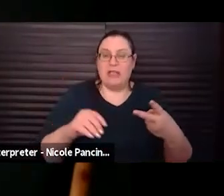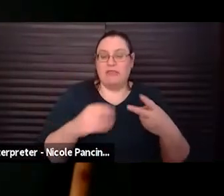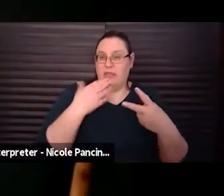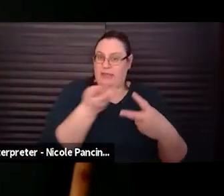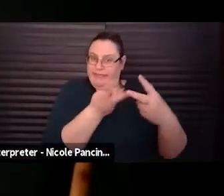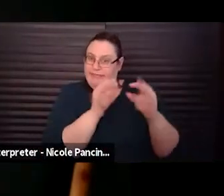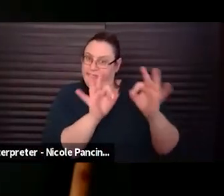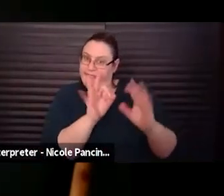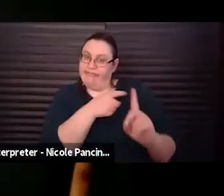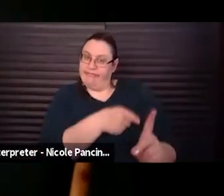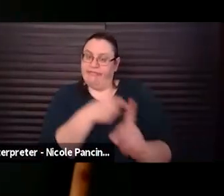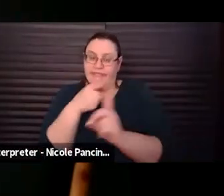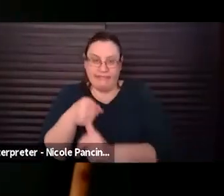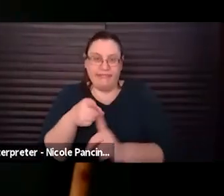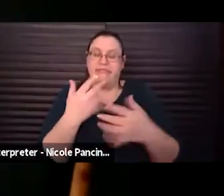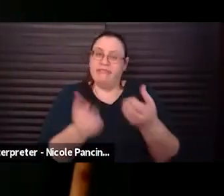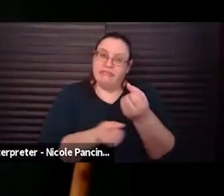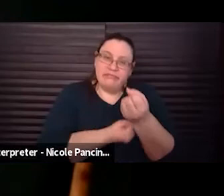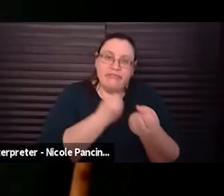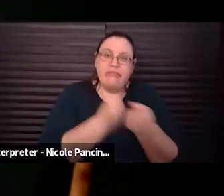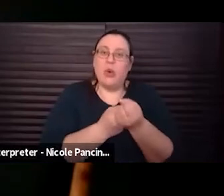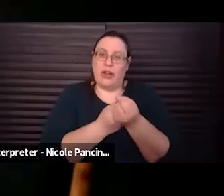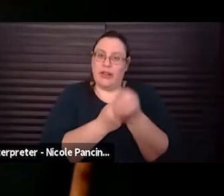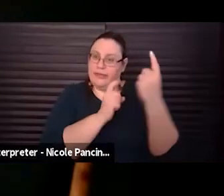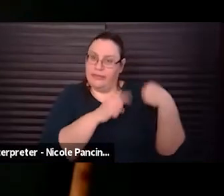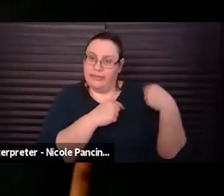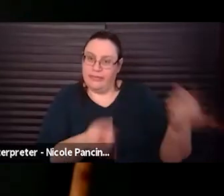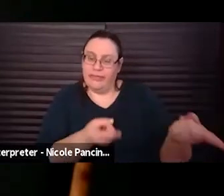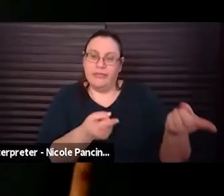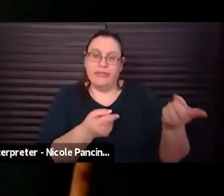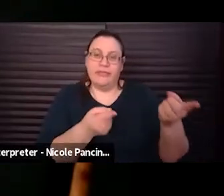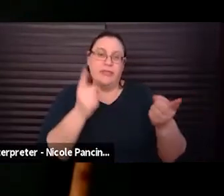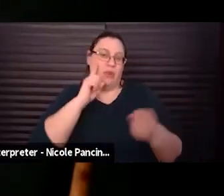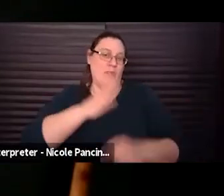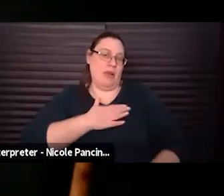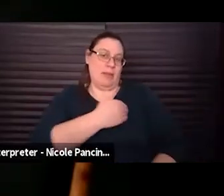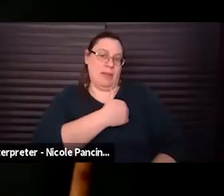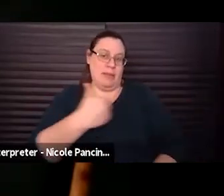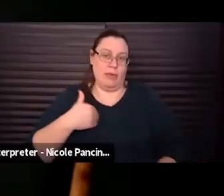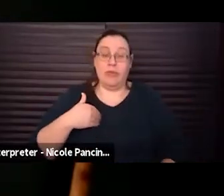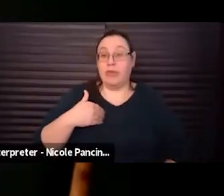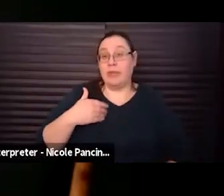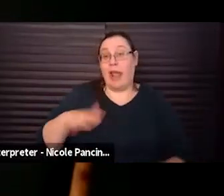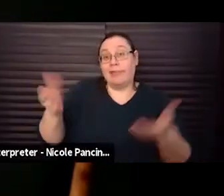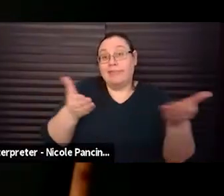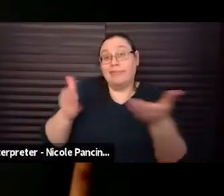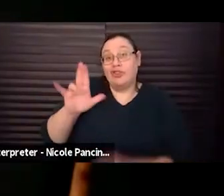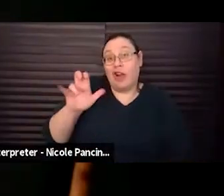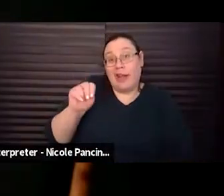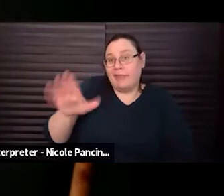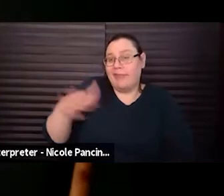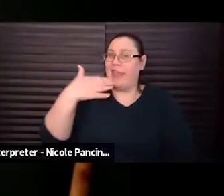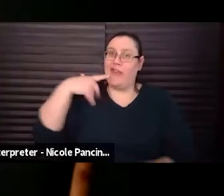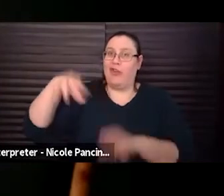guys for being as supportive as you've been towards my members. And Ryan, thank you for moderating